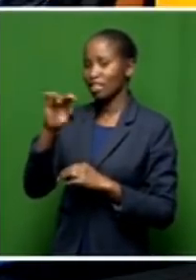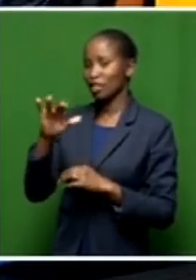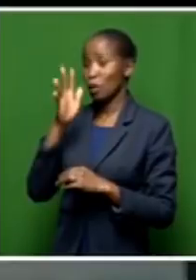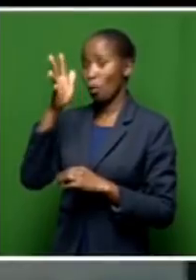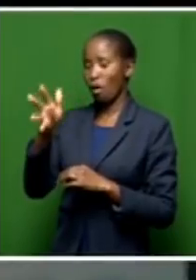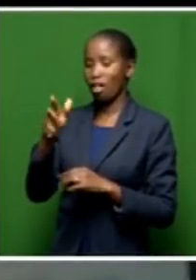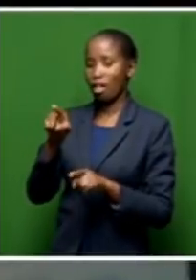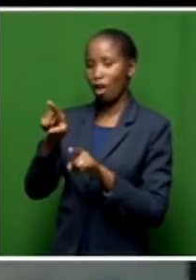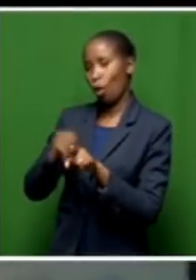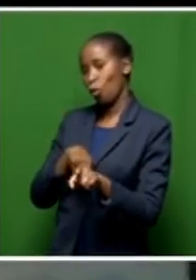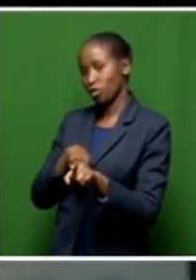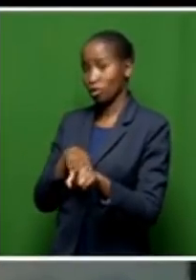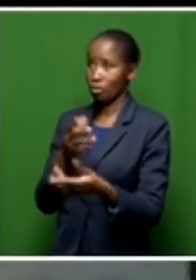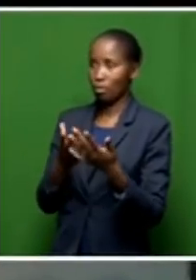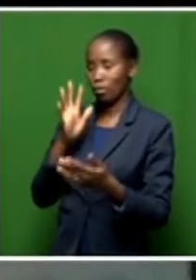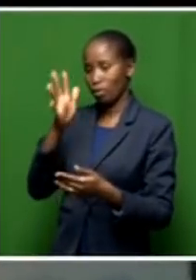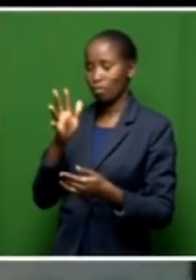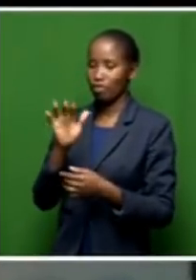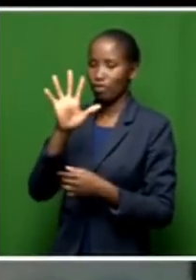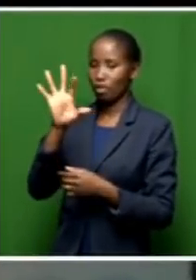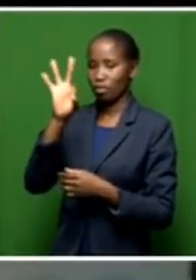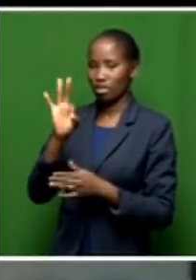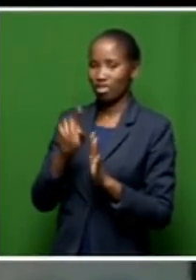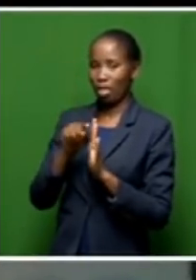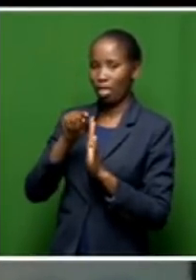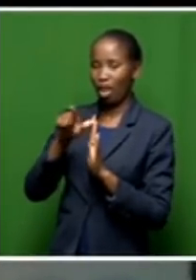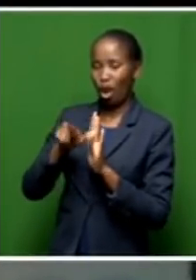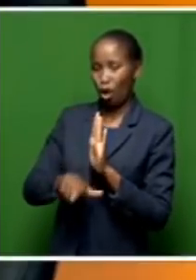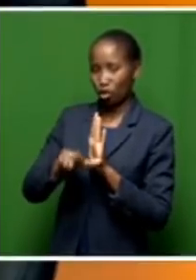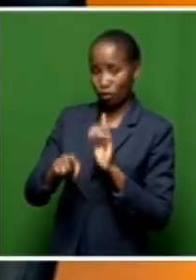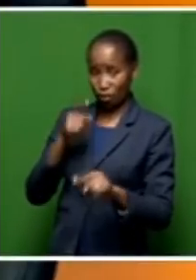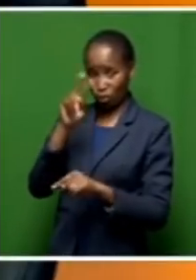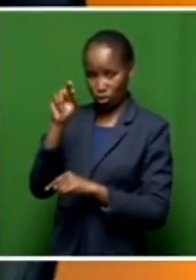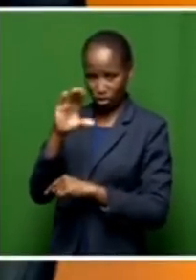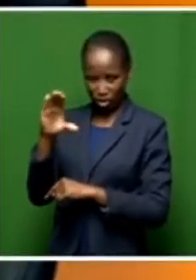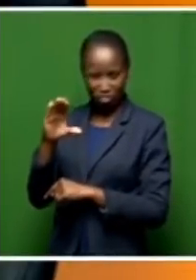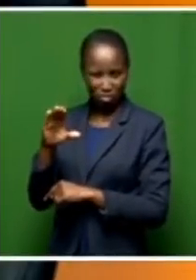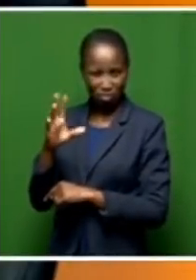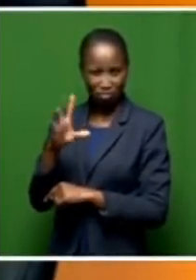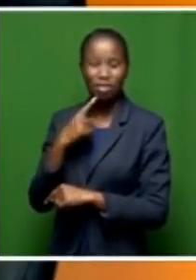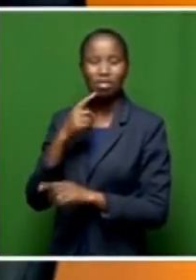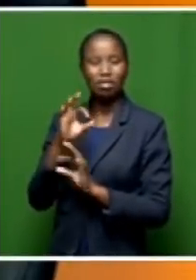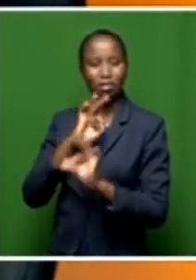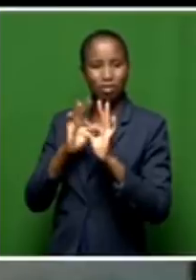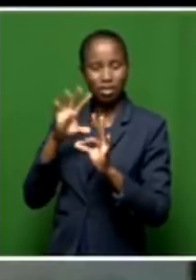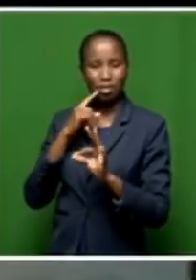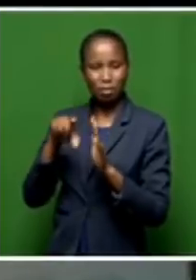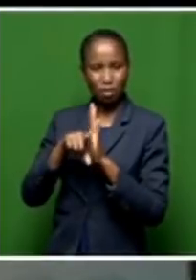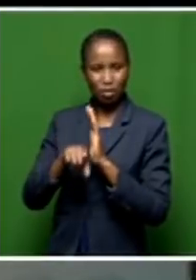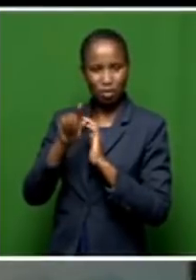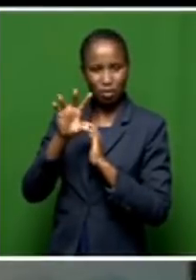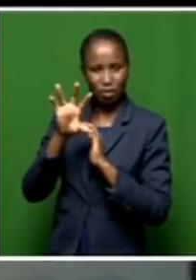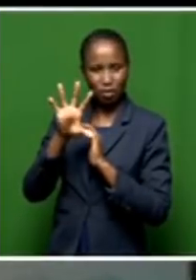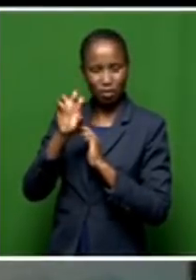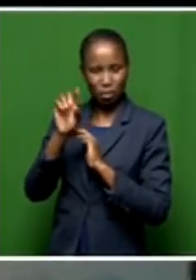provinces. The Northern Cape is an example. I think you gave another one where they were below 50% as well. Do you, obviously this is the trend that you're